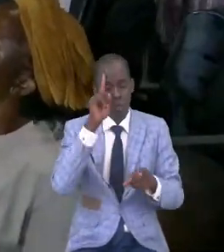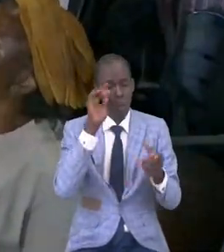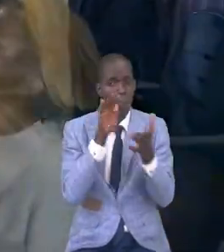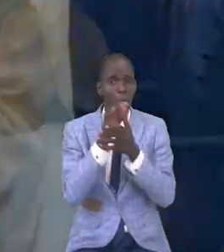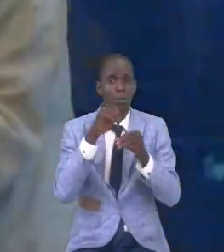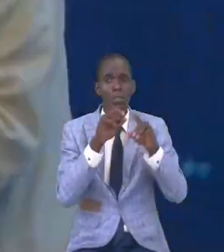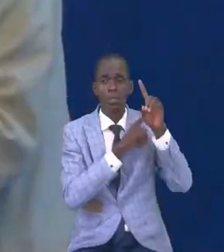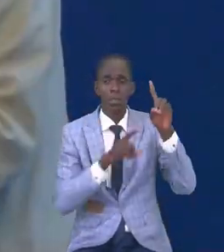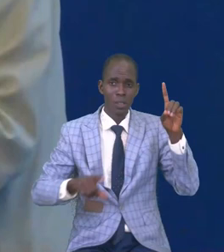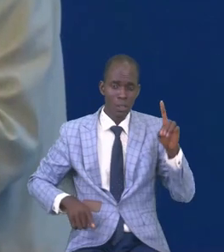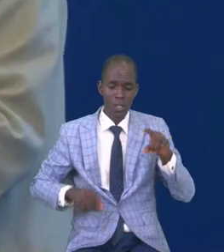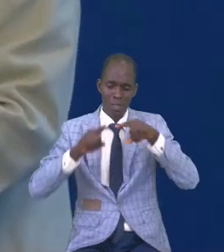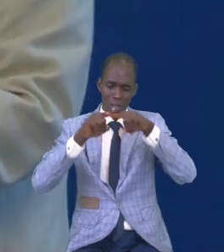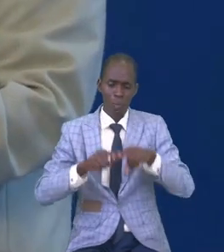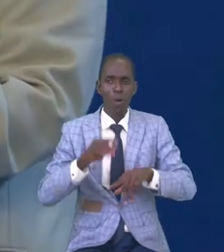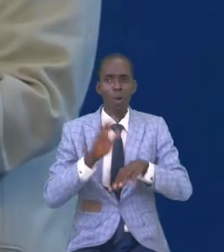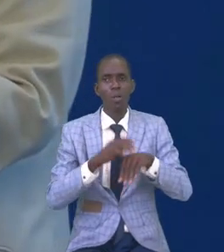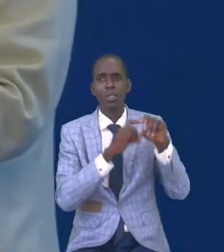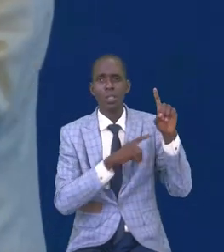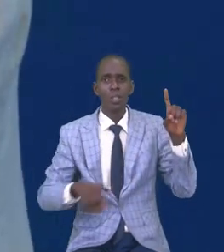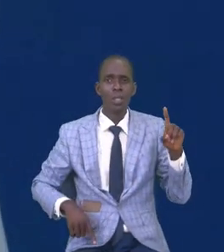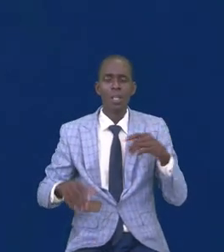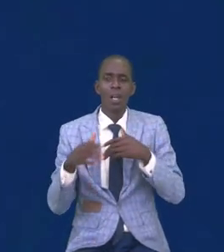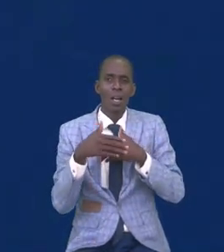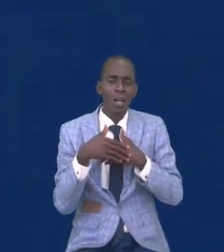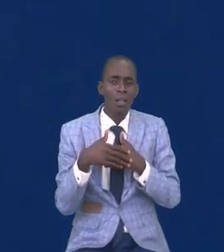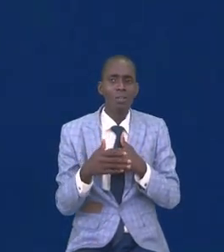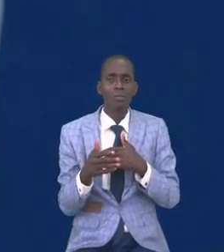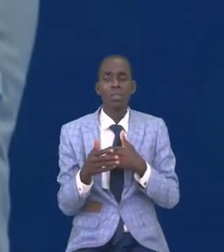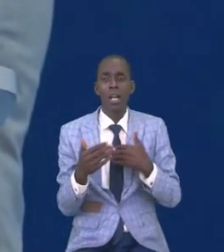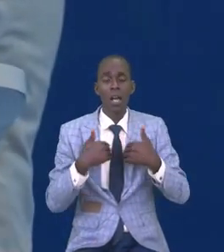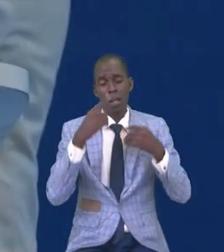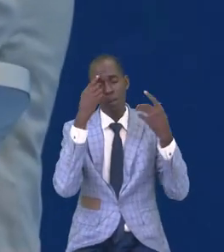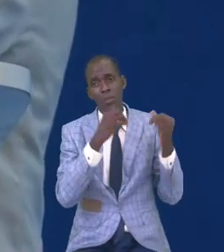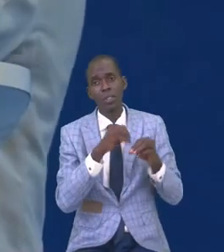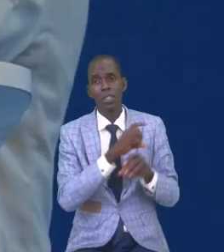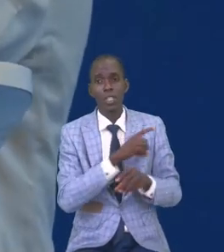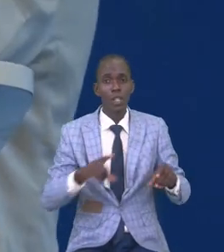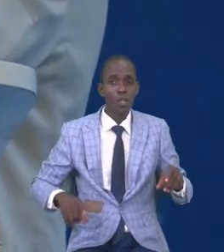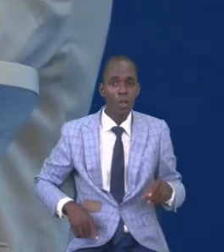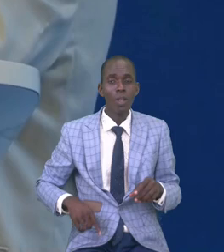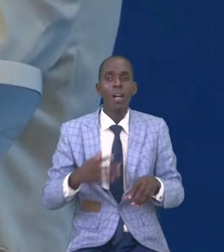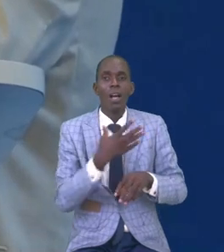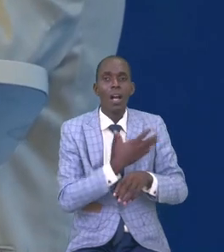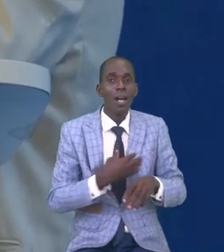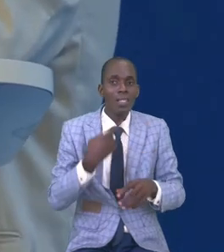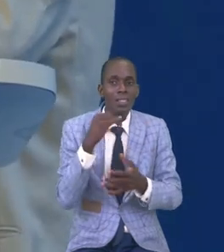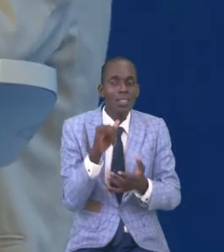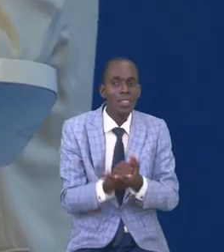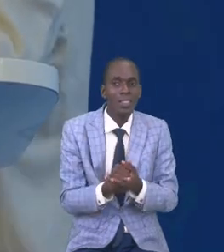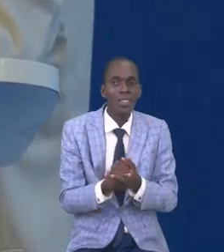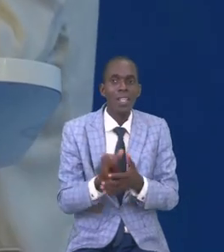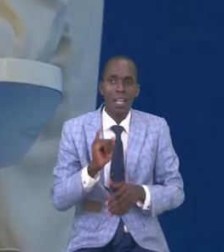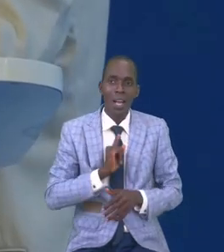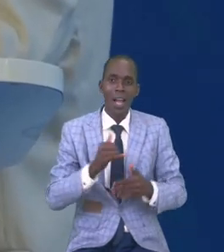Lord, lean on the Lord, have confidence in the Lord, and say, "Lord, you are my